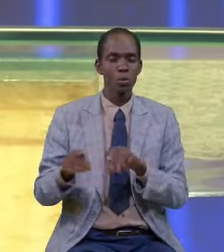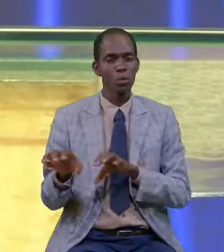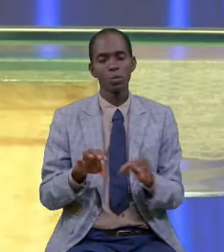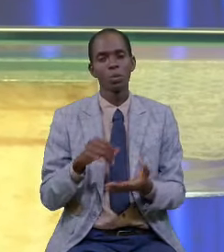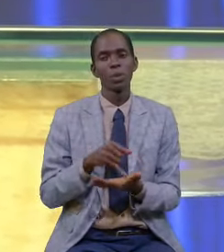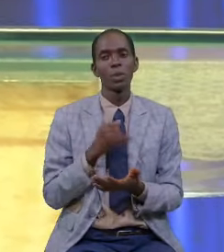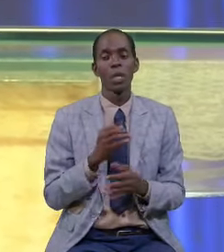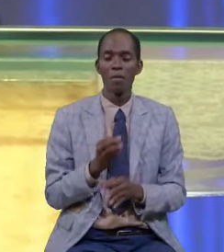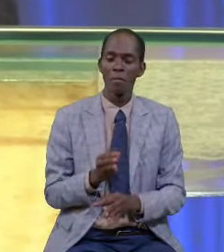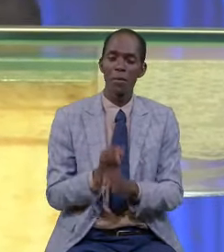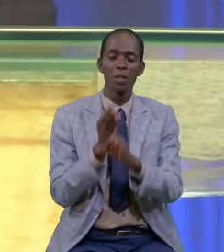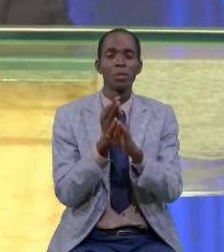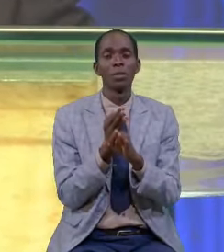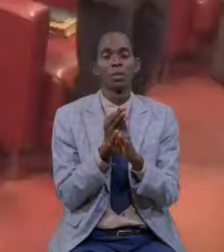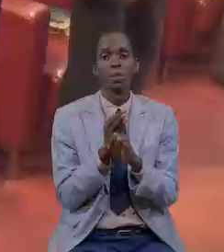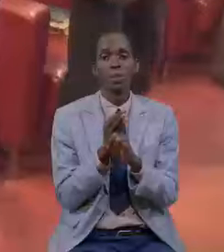Faithful,